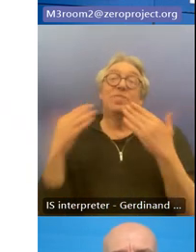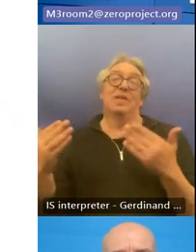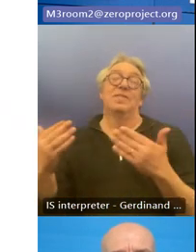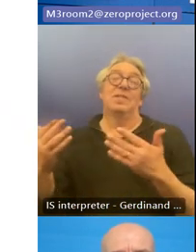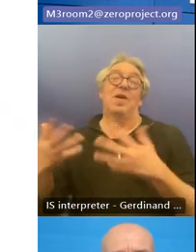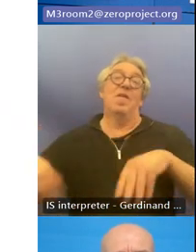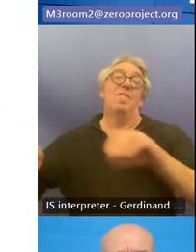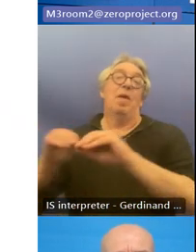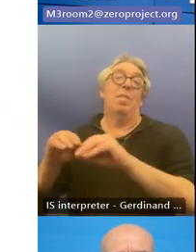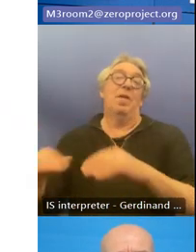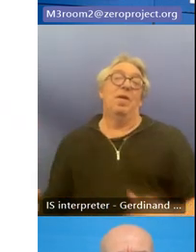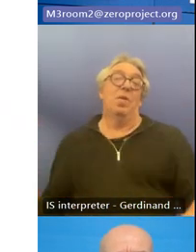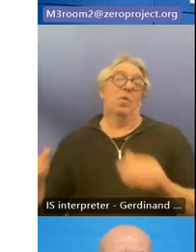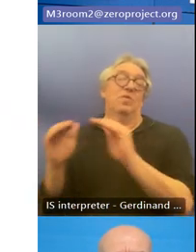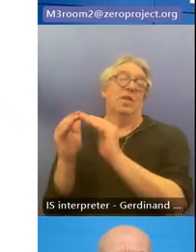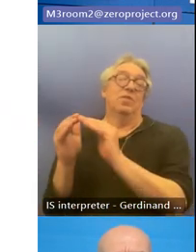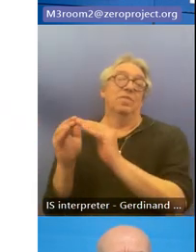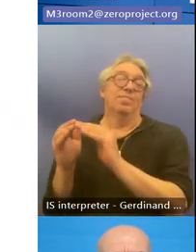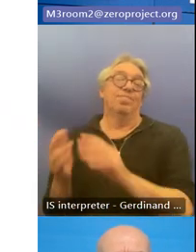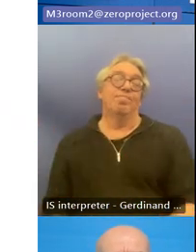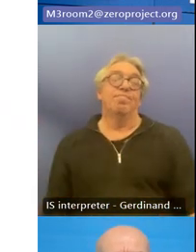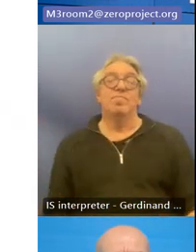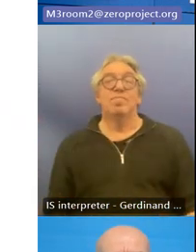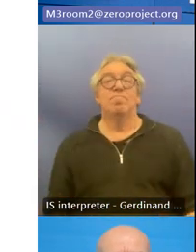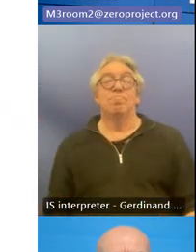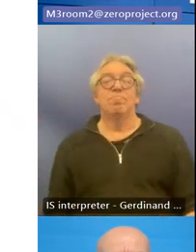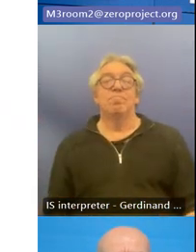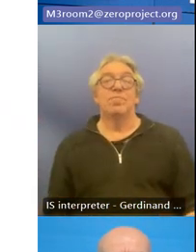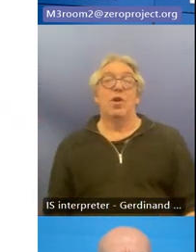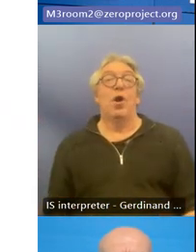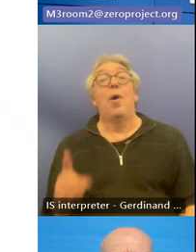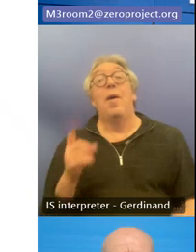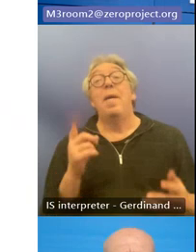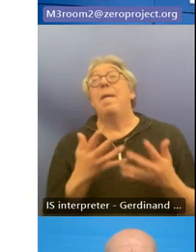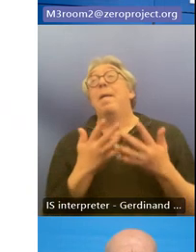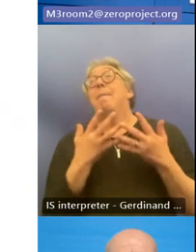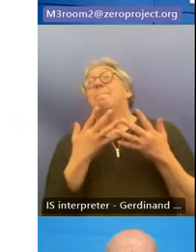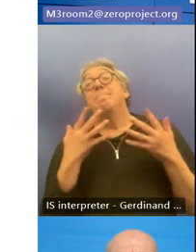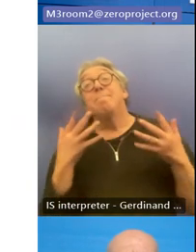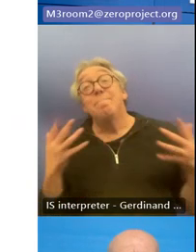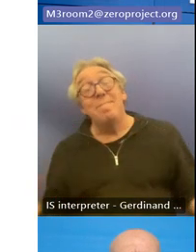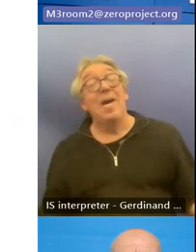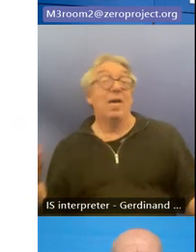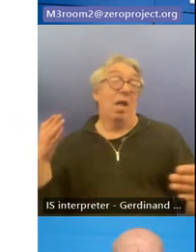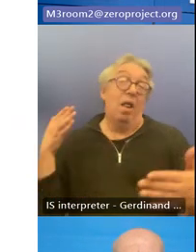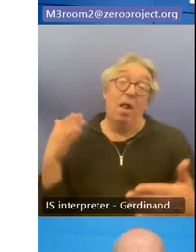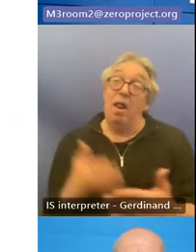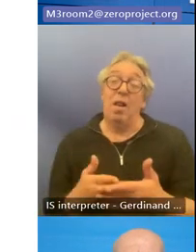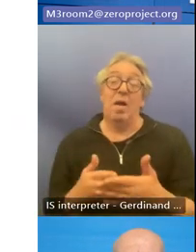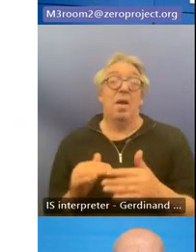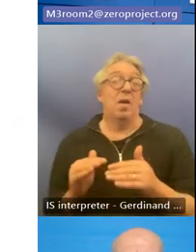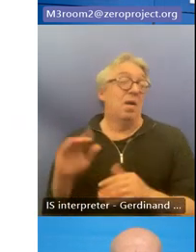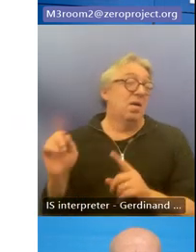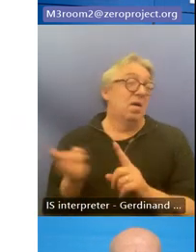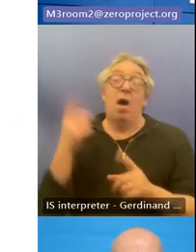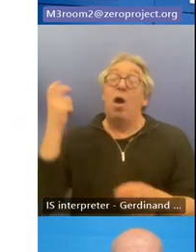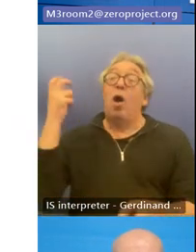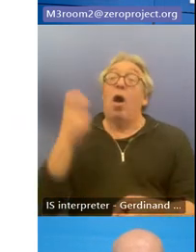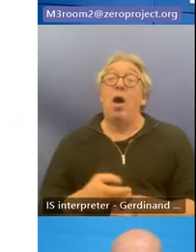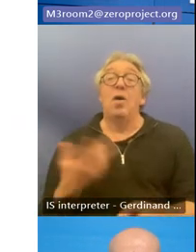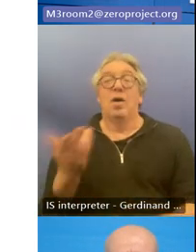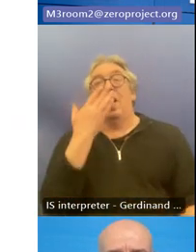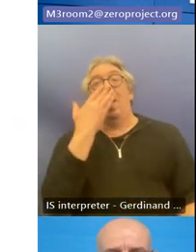change is always there. We have, it's the major and the most difficult thing to do to change mindset. And for